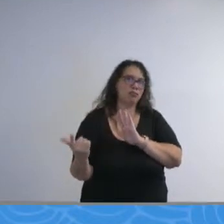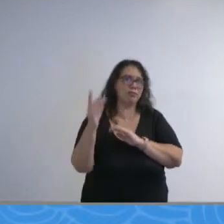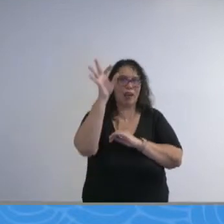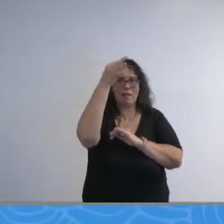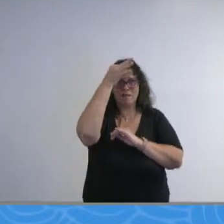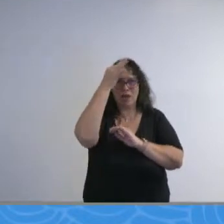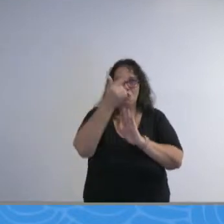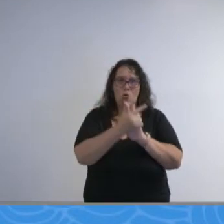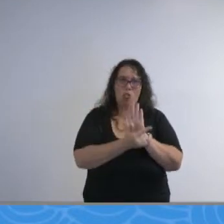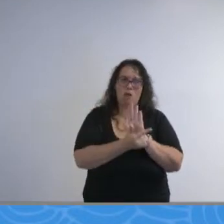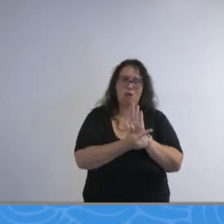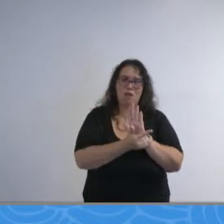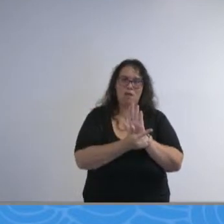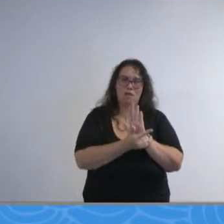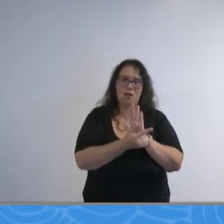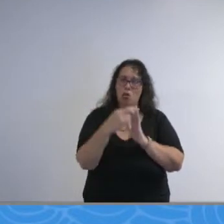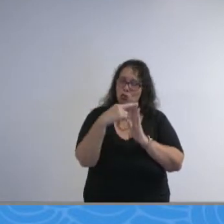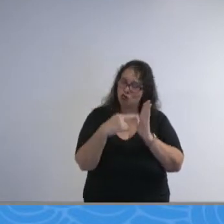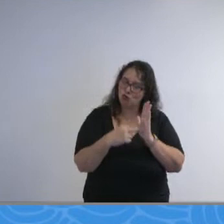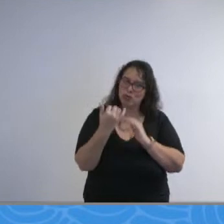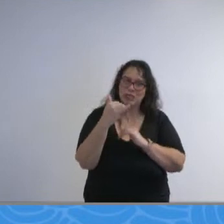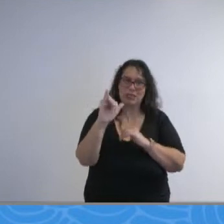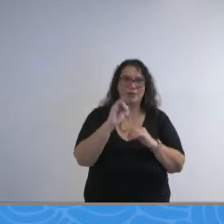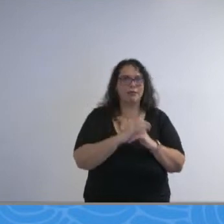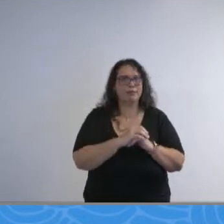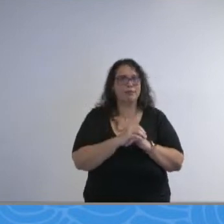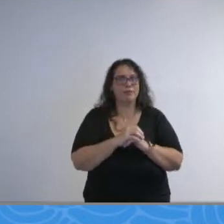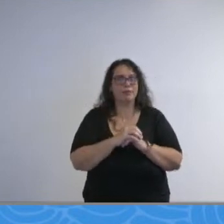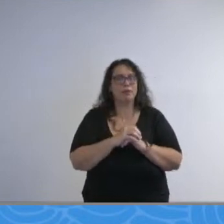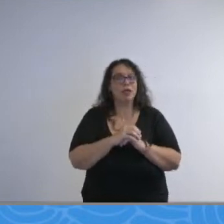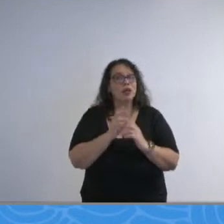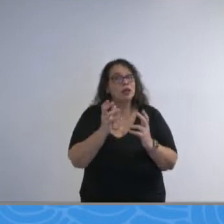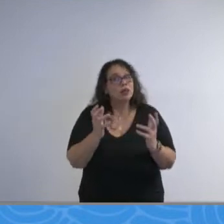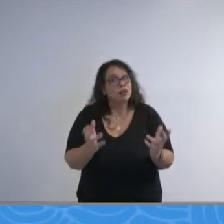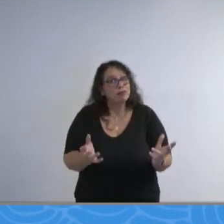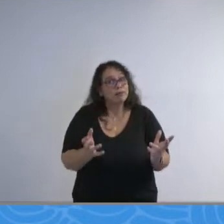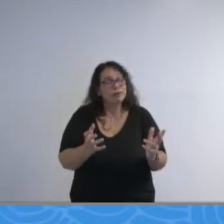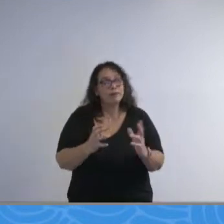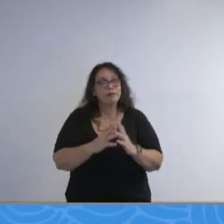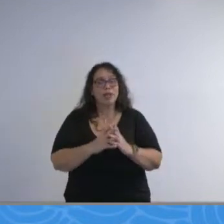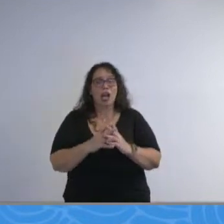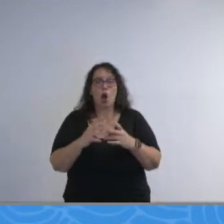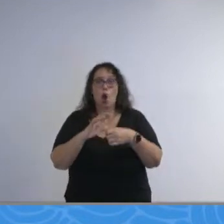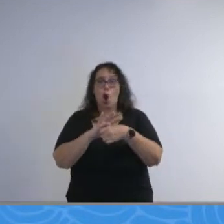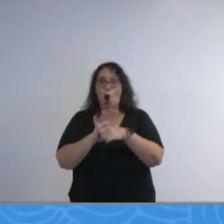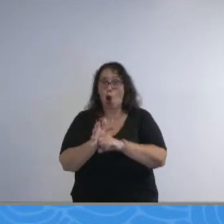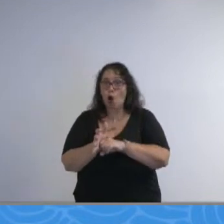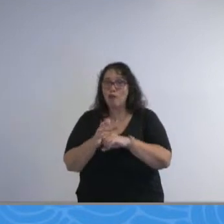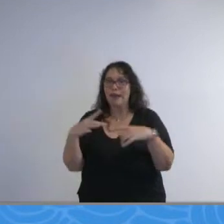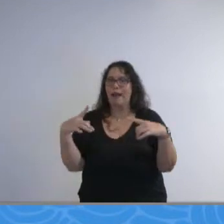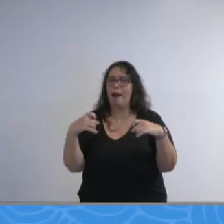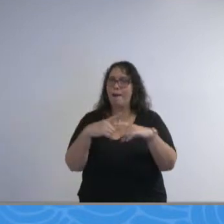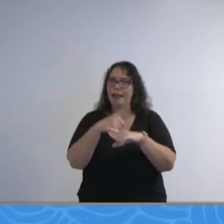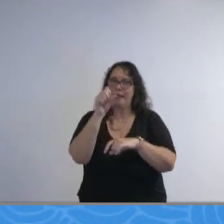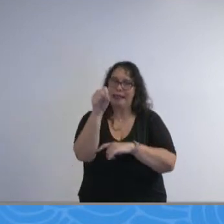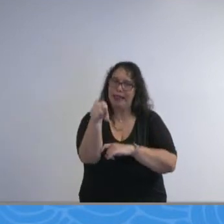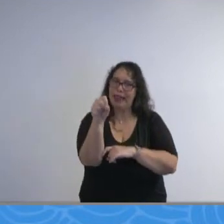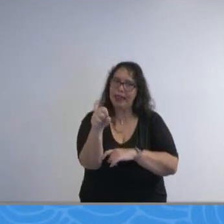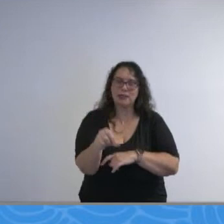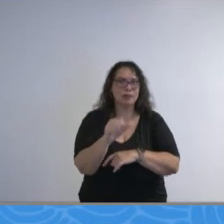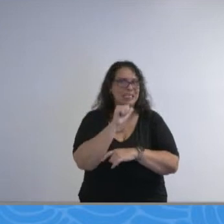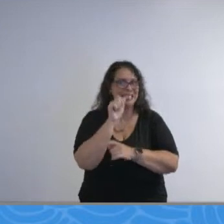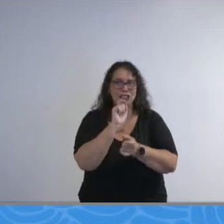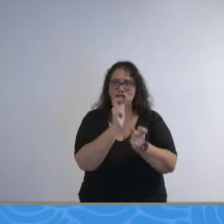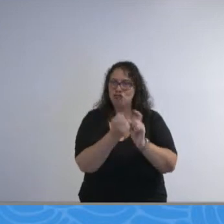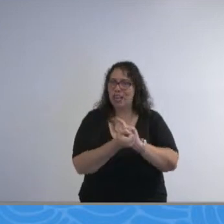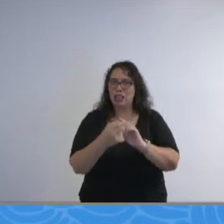law. That rule still applies. So COVID definitely complicates things, but it does not